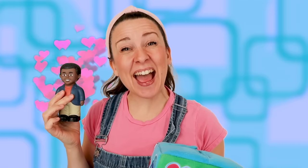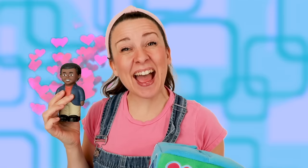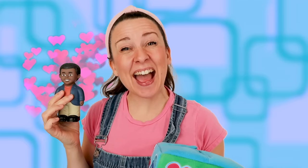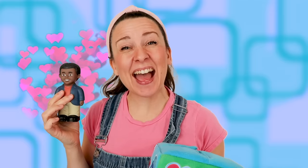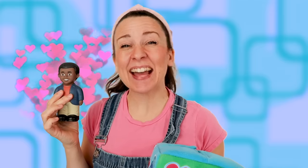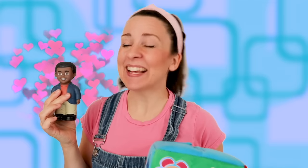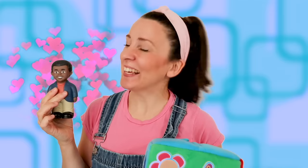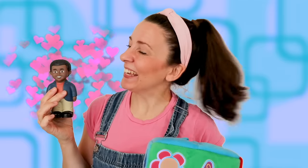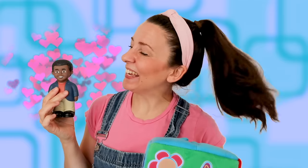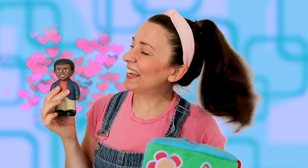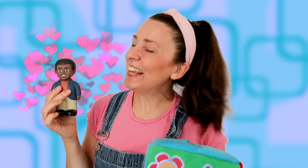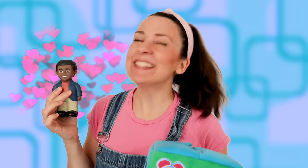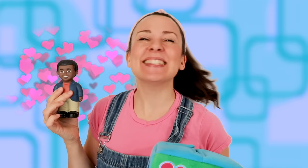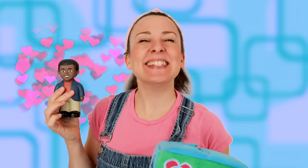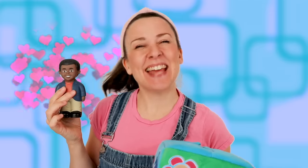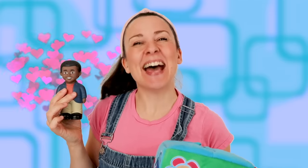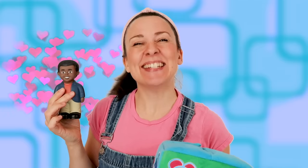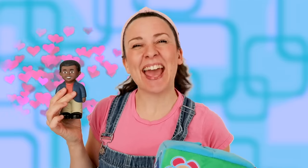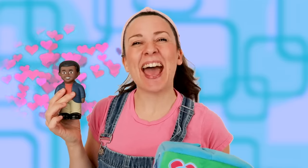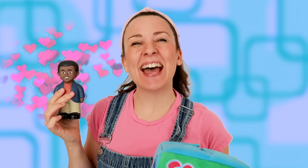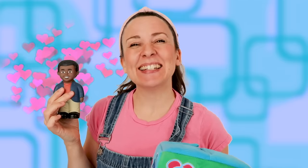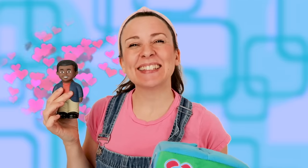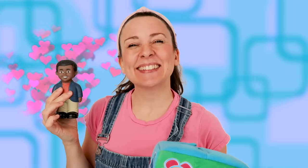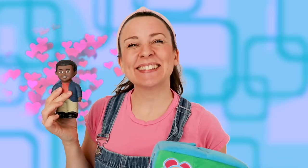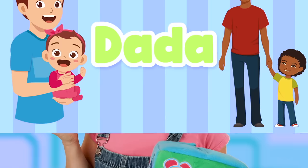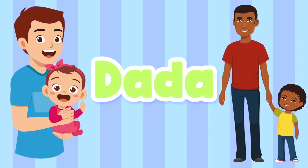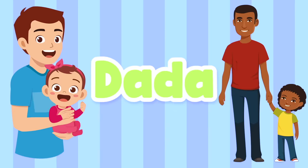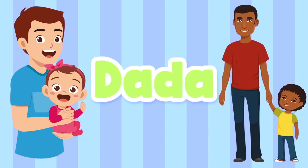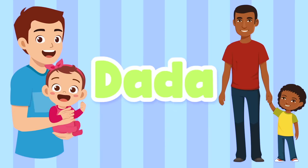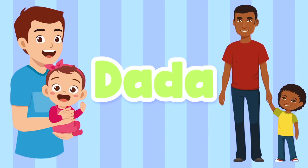dada! It's a dada!